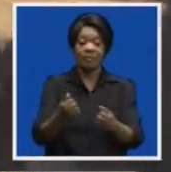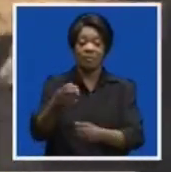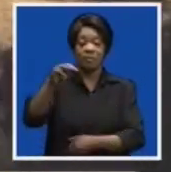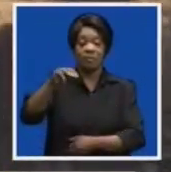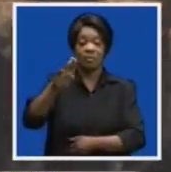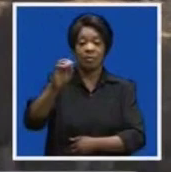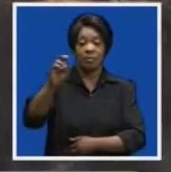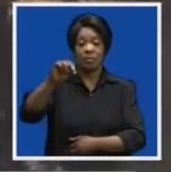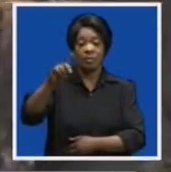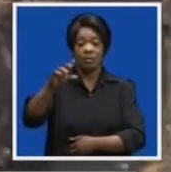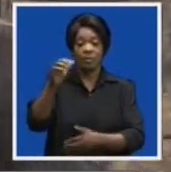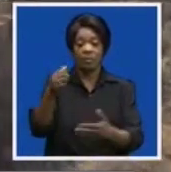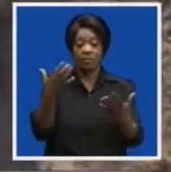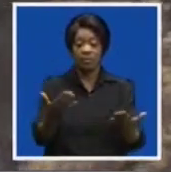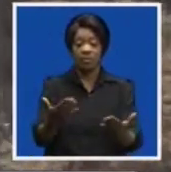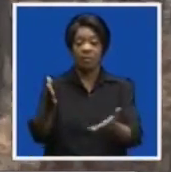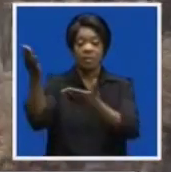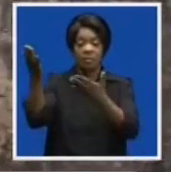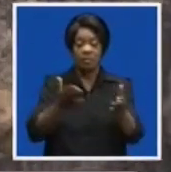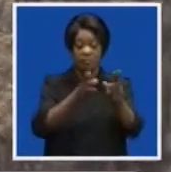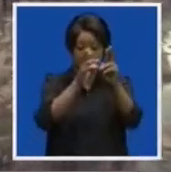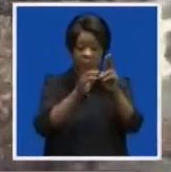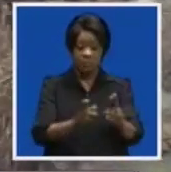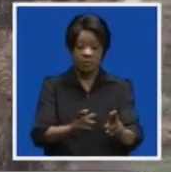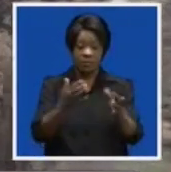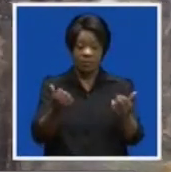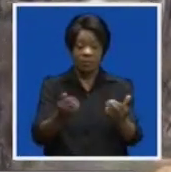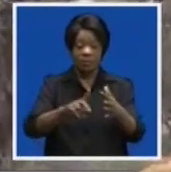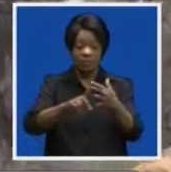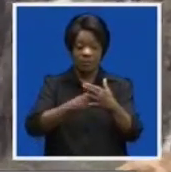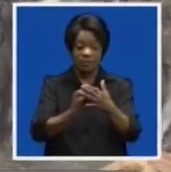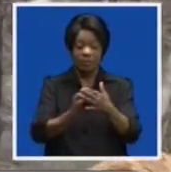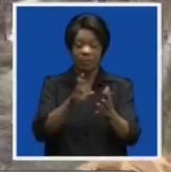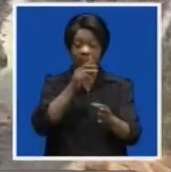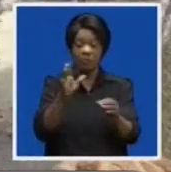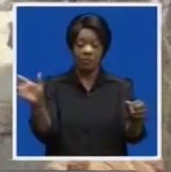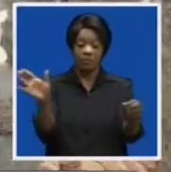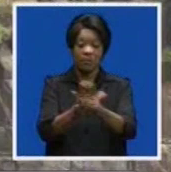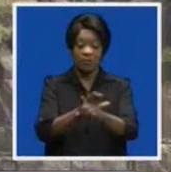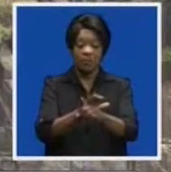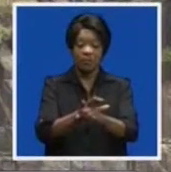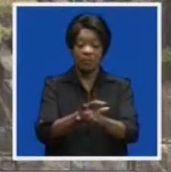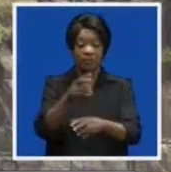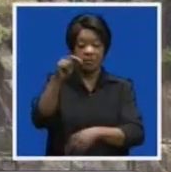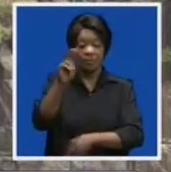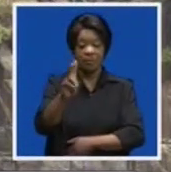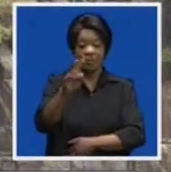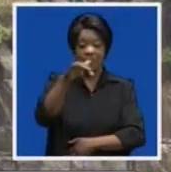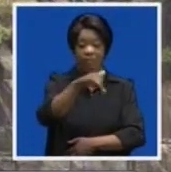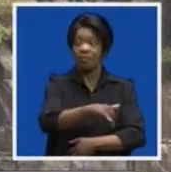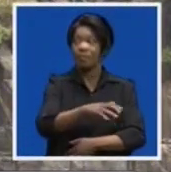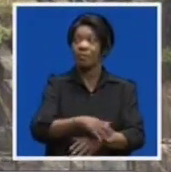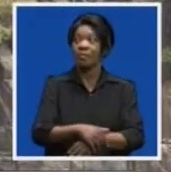who believes that he has brought the solution that has begun filling up the Victoria Falls with water. I came from Kenya where